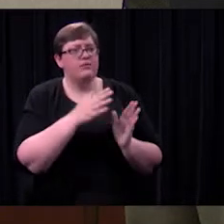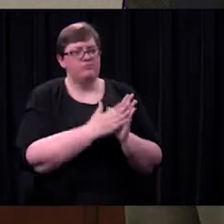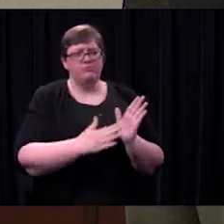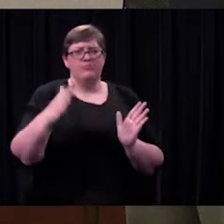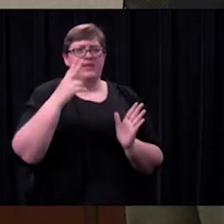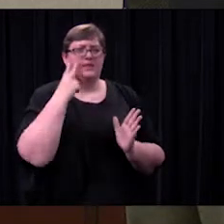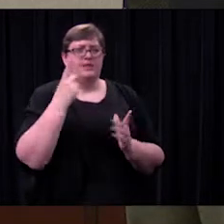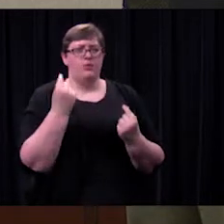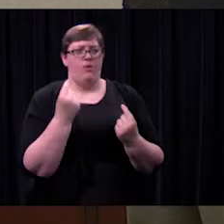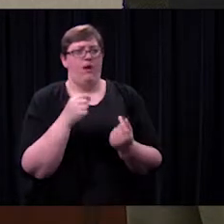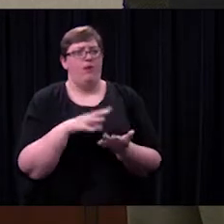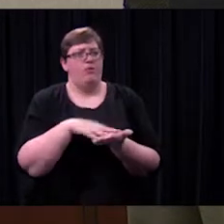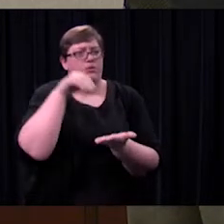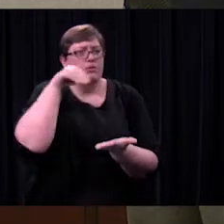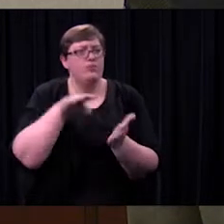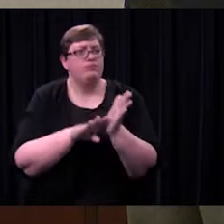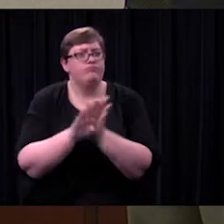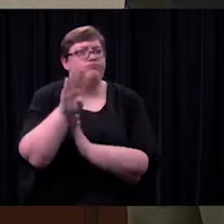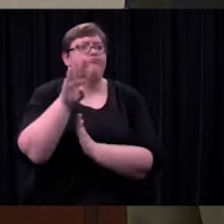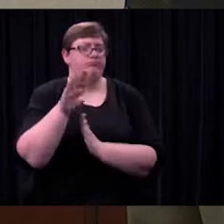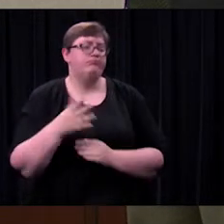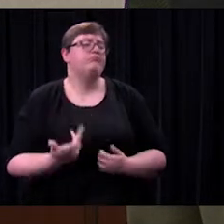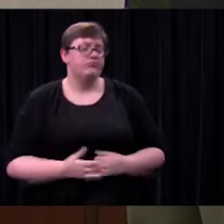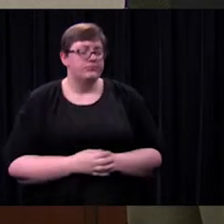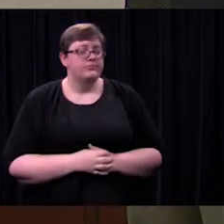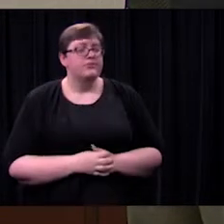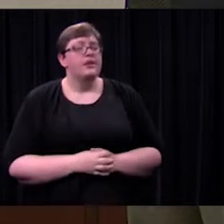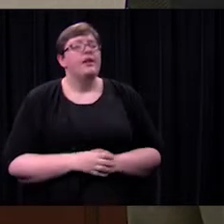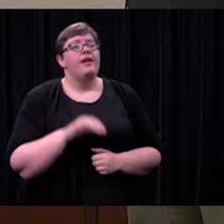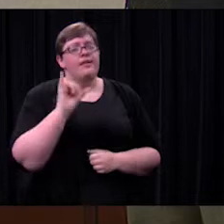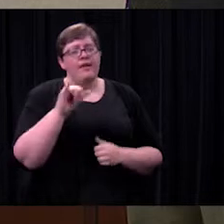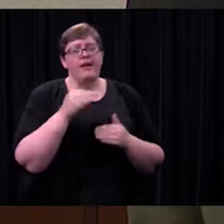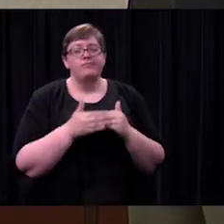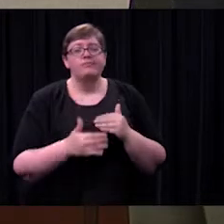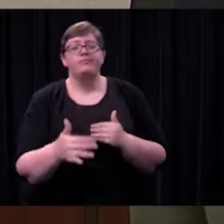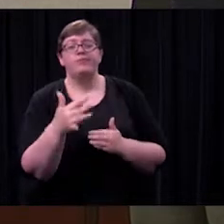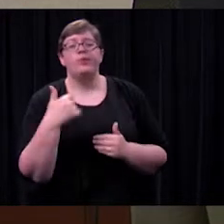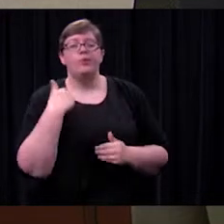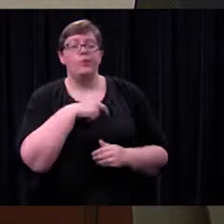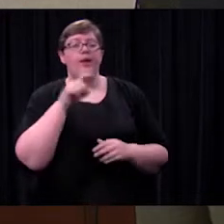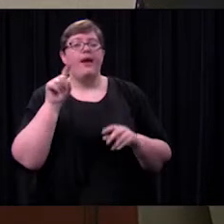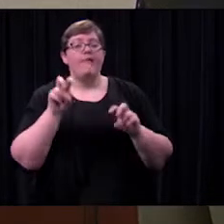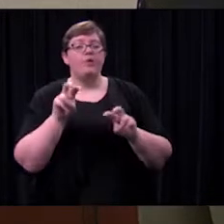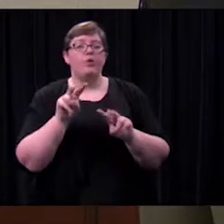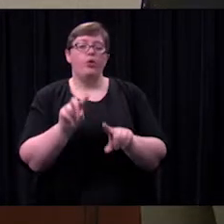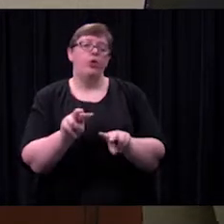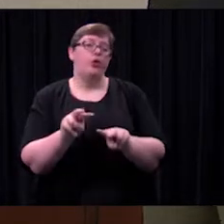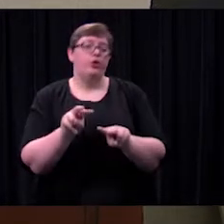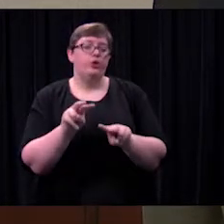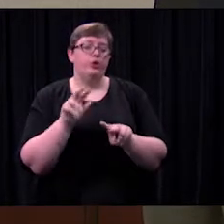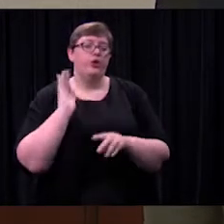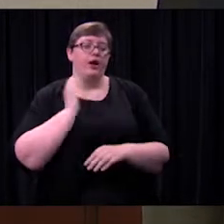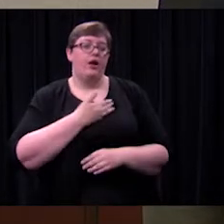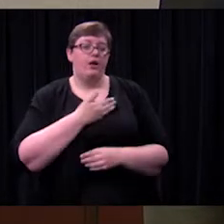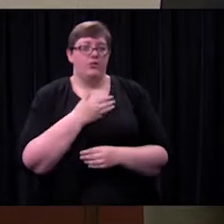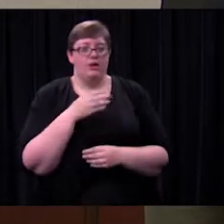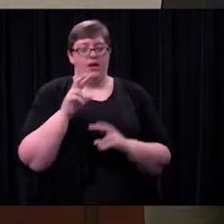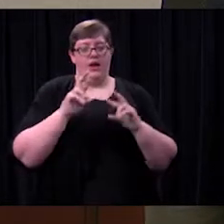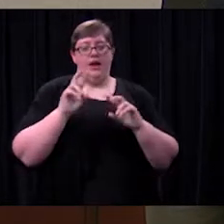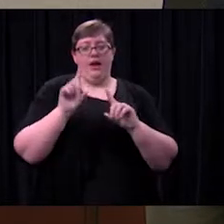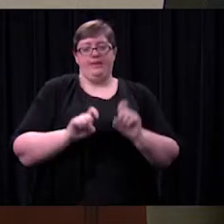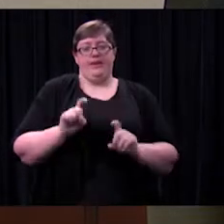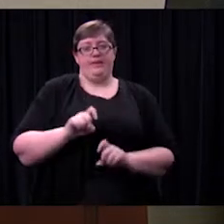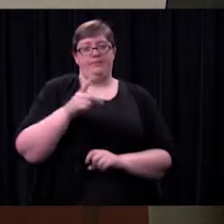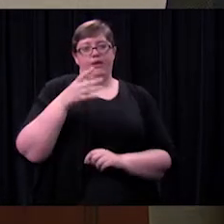things that we'll have to consider as we move forward with just kind of looking at our assessment footprint. What are the things that we're doing that help us do know